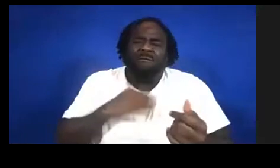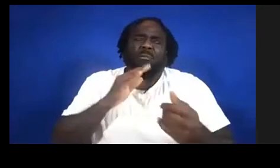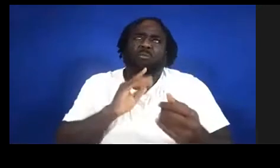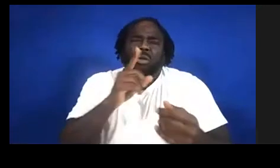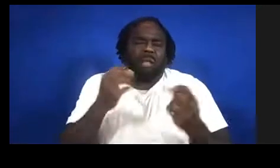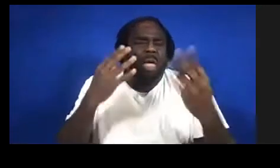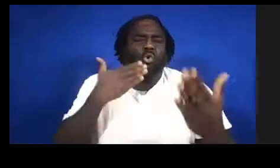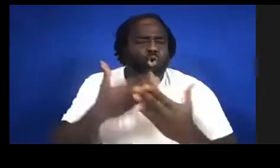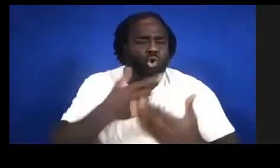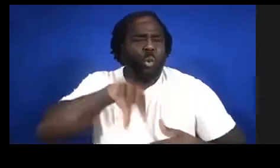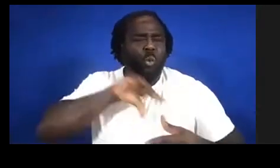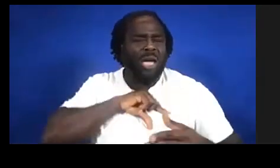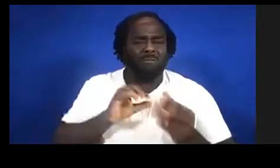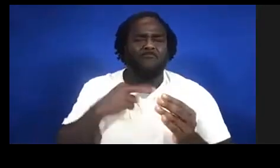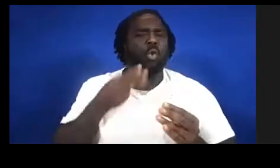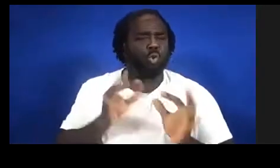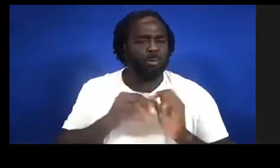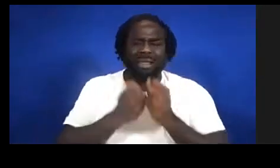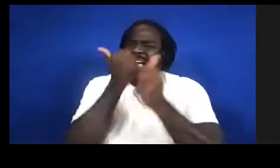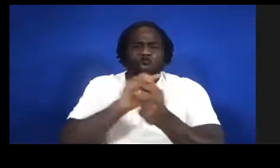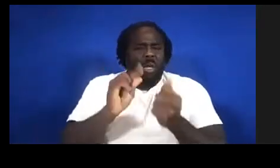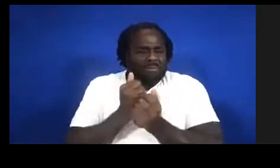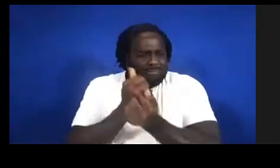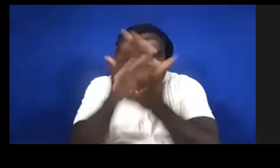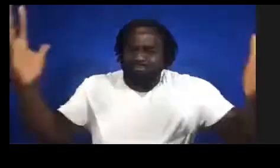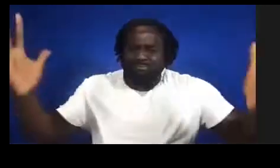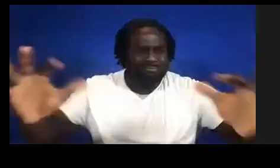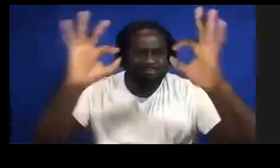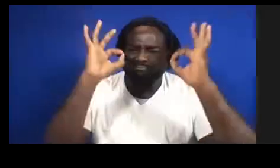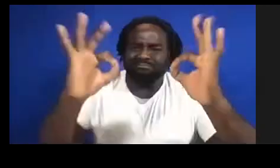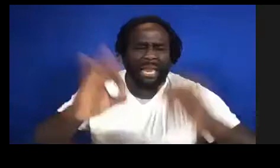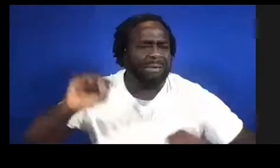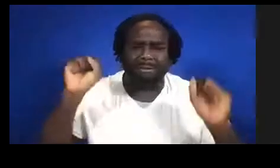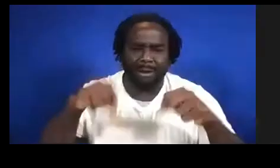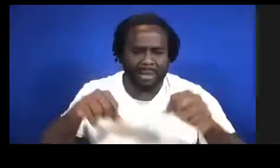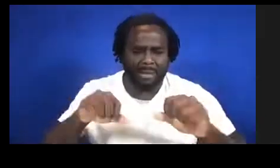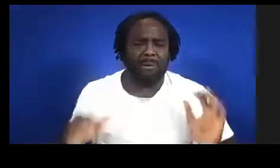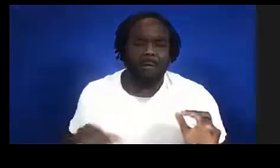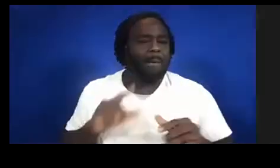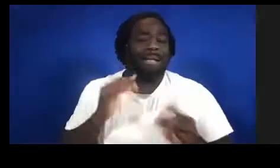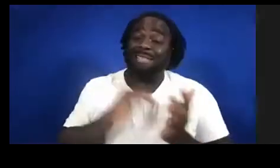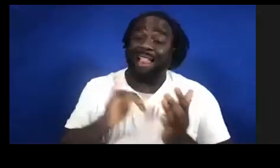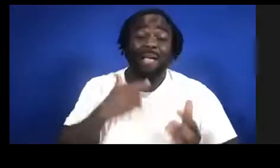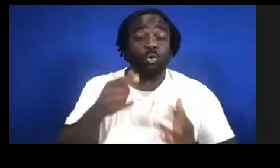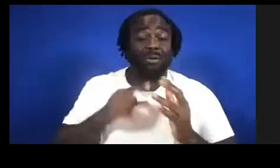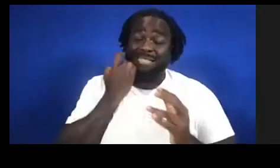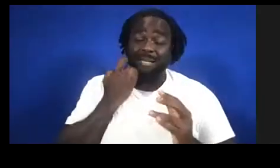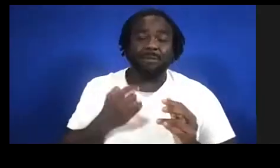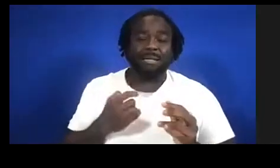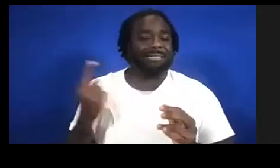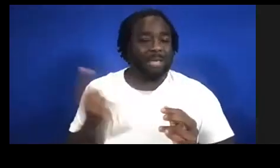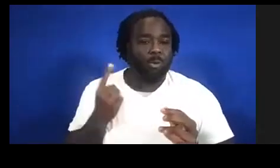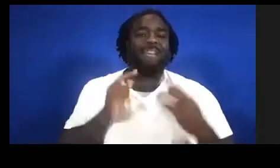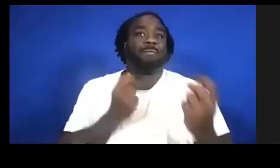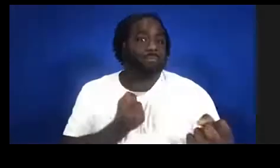You know, I'm good to have lots of different interpreters, right? It's a lot of qualified interpreters out there.